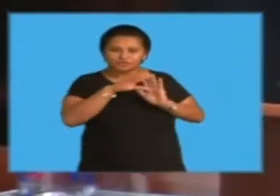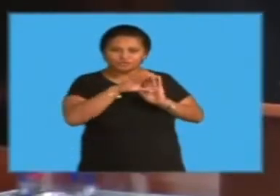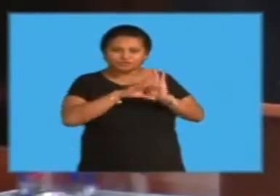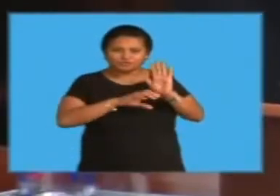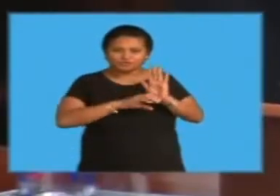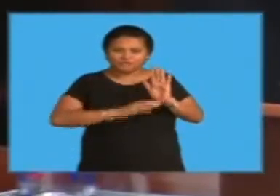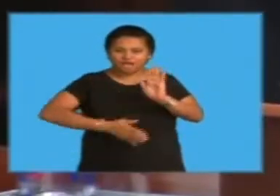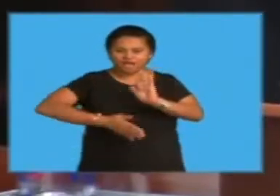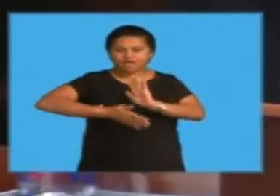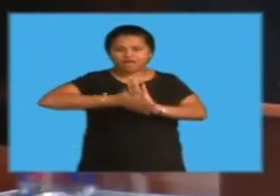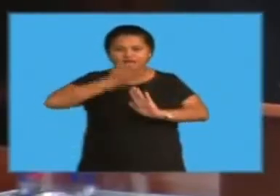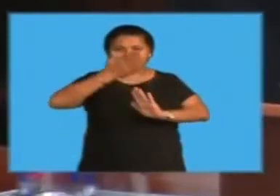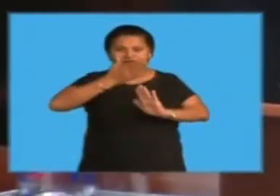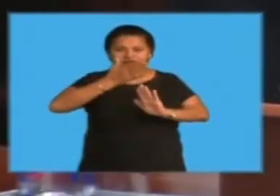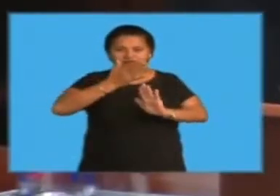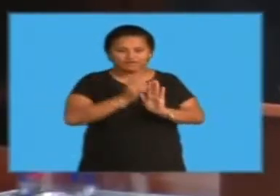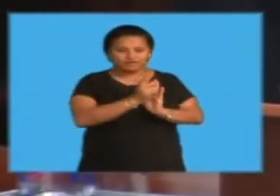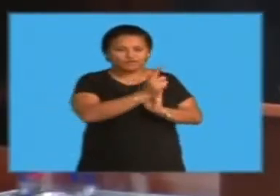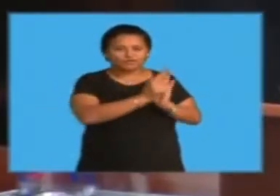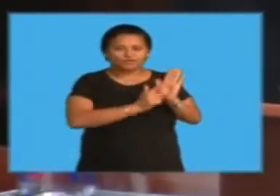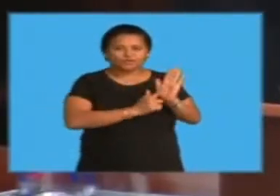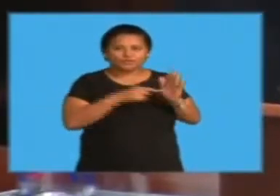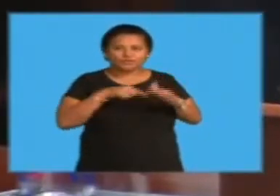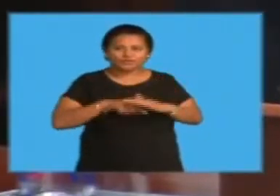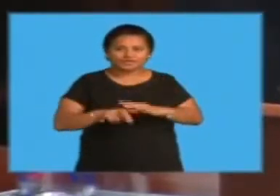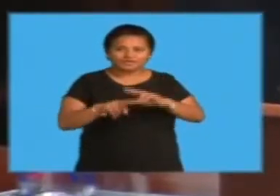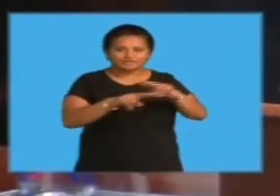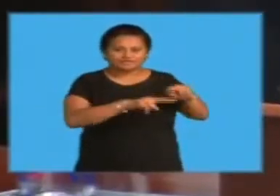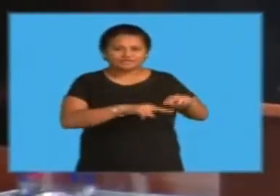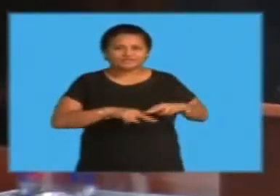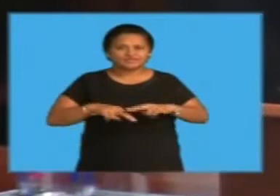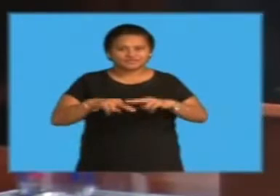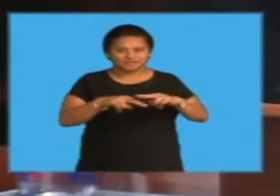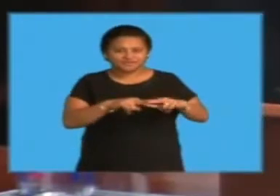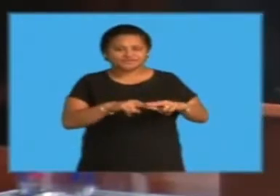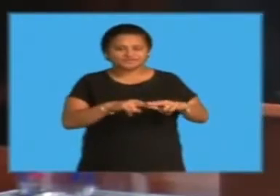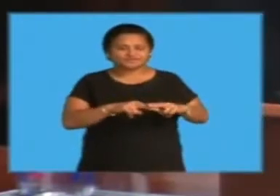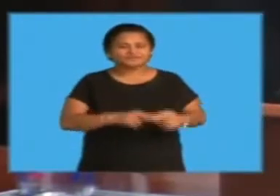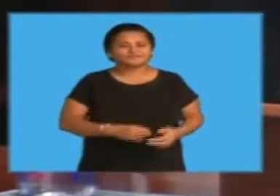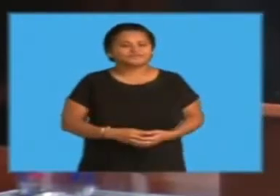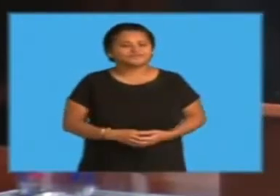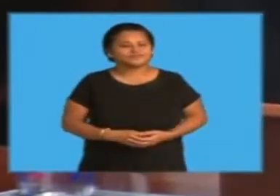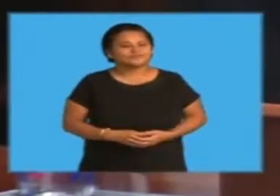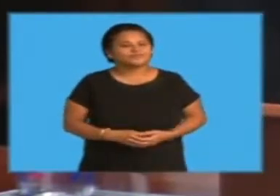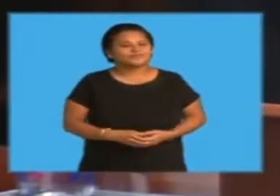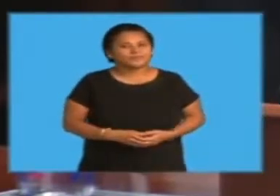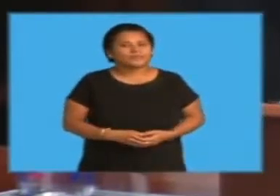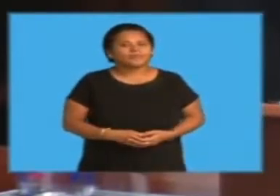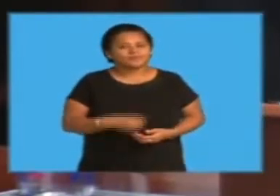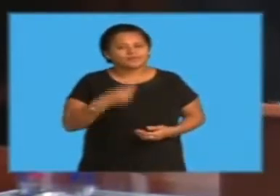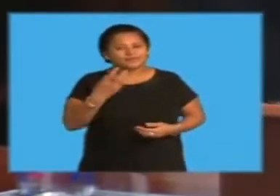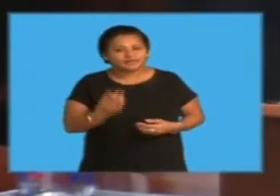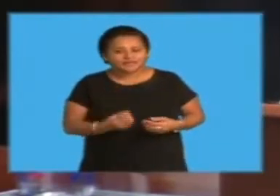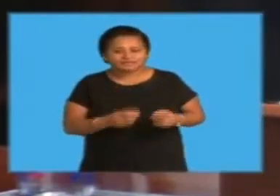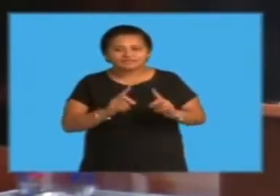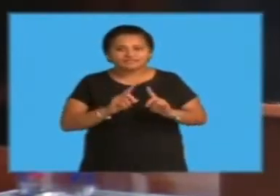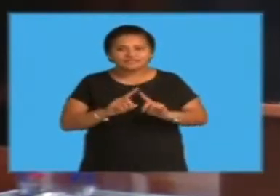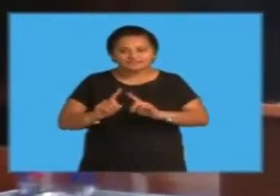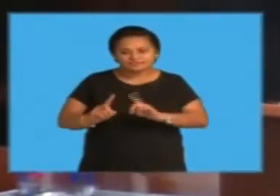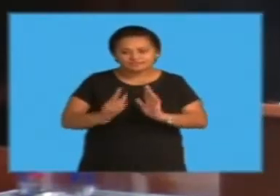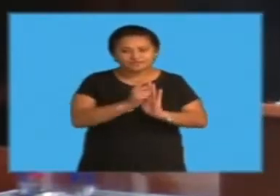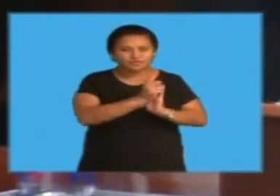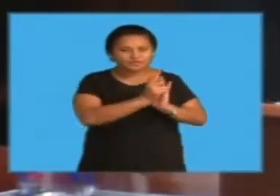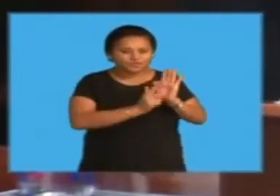Our Constitution has been acclaimed internationally. It, amongst other things, mandates equality between